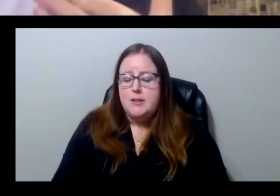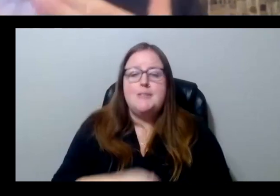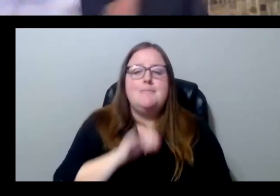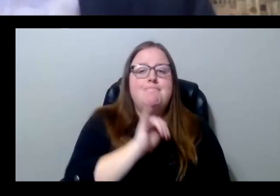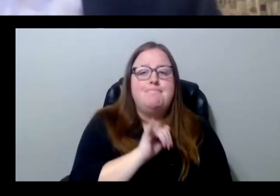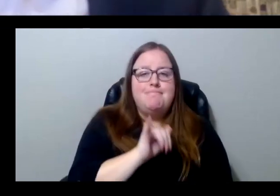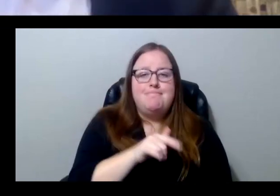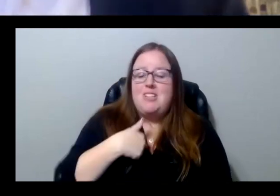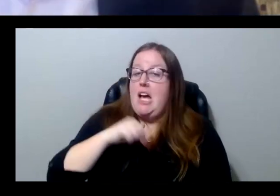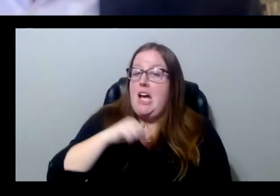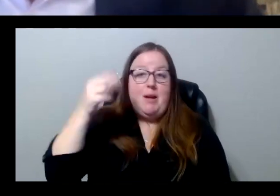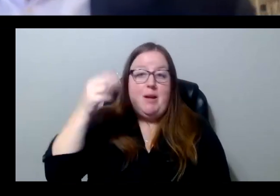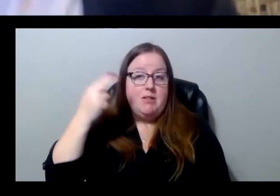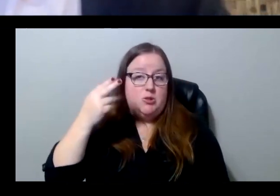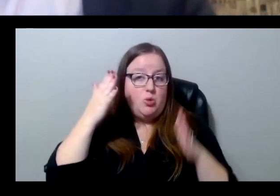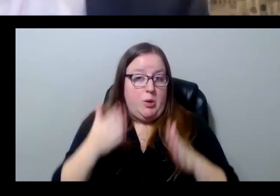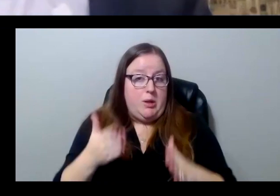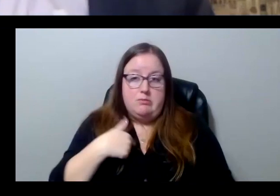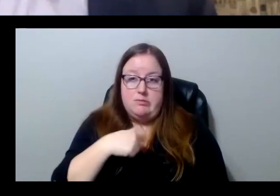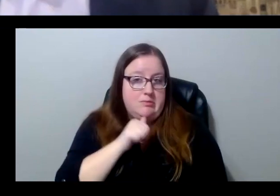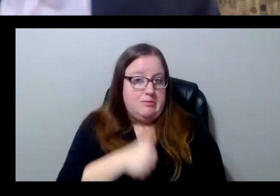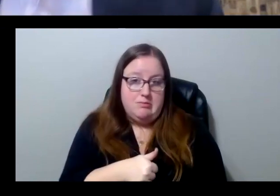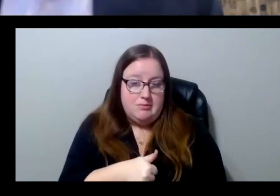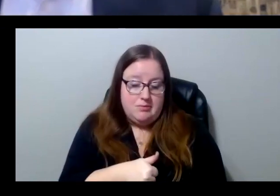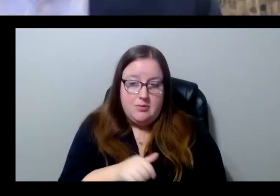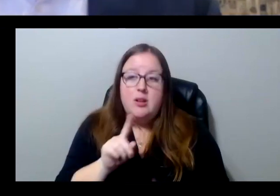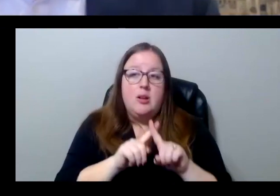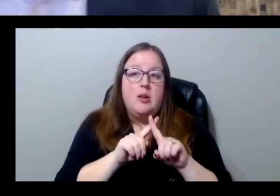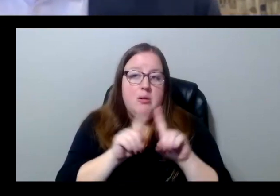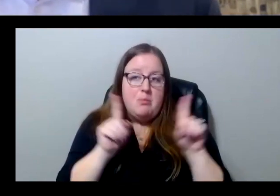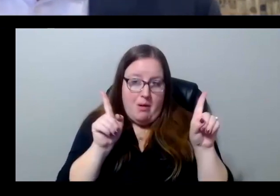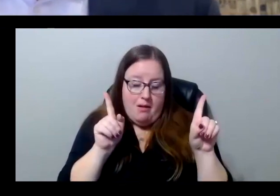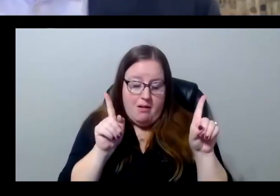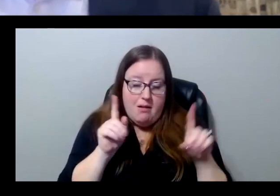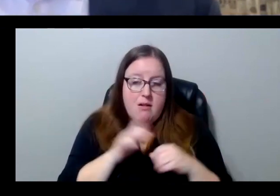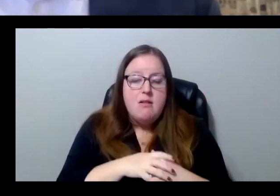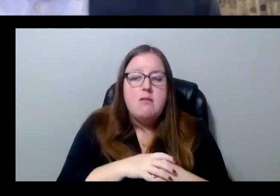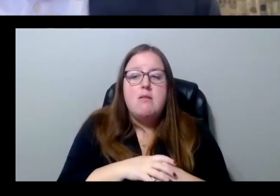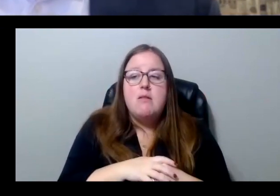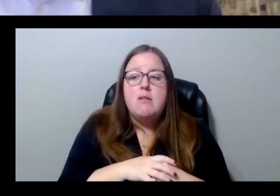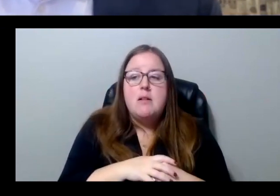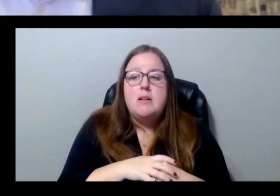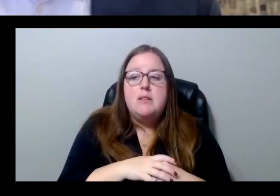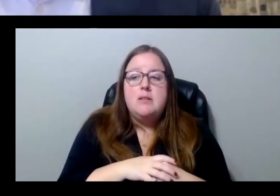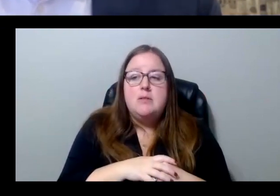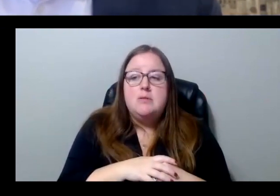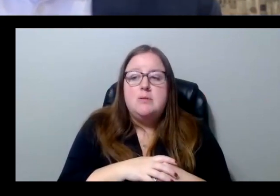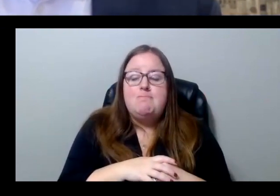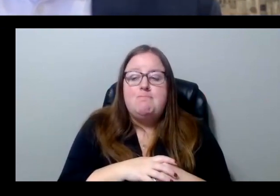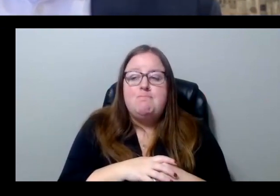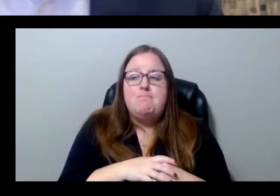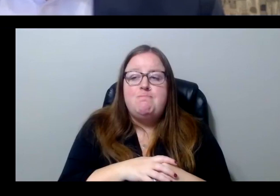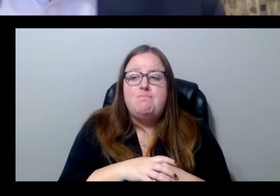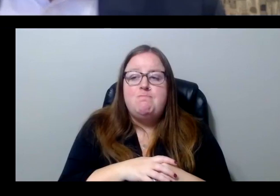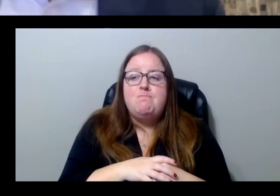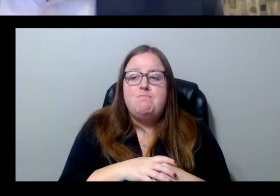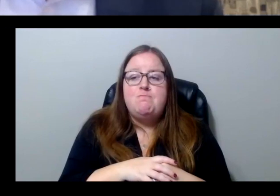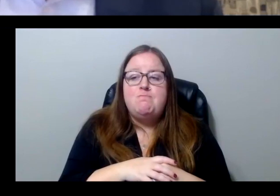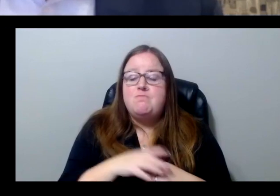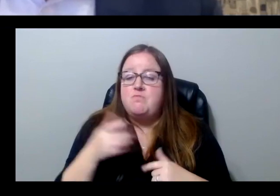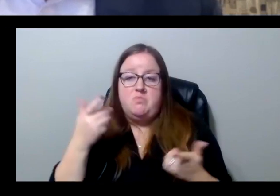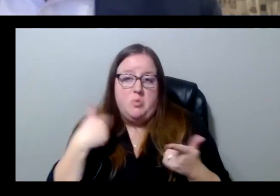present the story to us? Would you change this, not so much changing the story, but would you change the arc of the story? Or are you